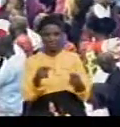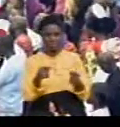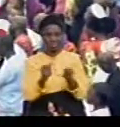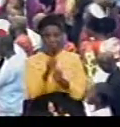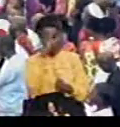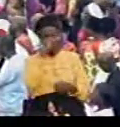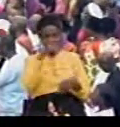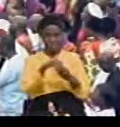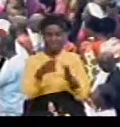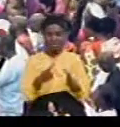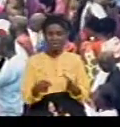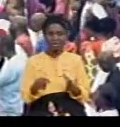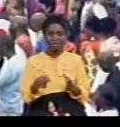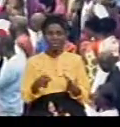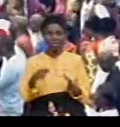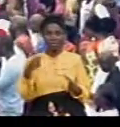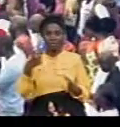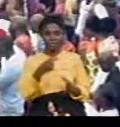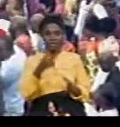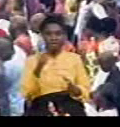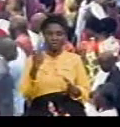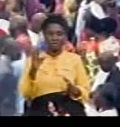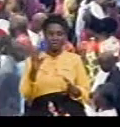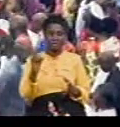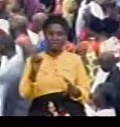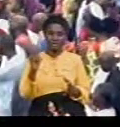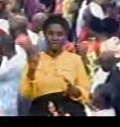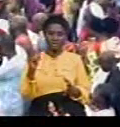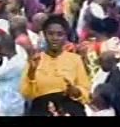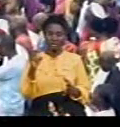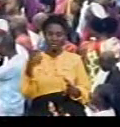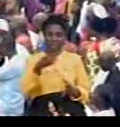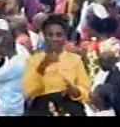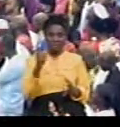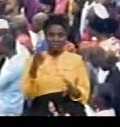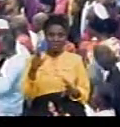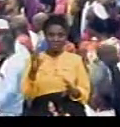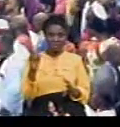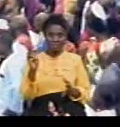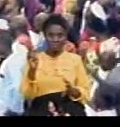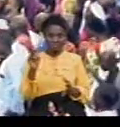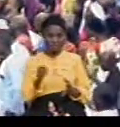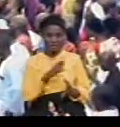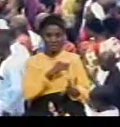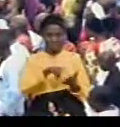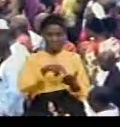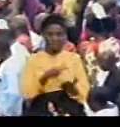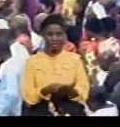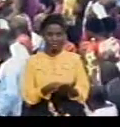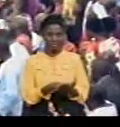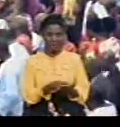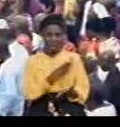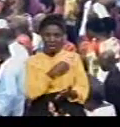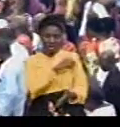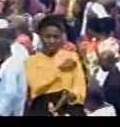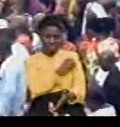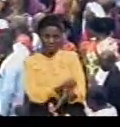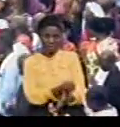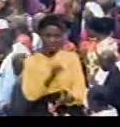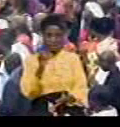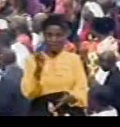Samson fell. Don't let that terrify you. The Lord says he will carry you